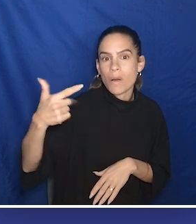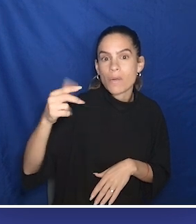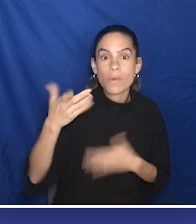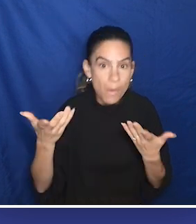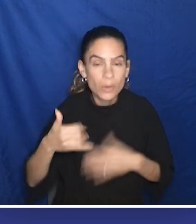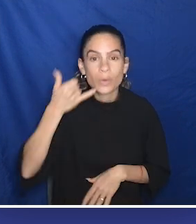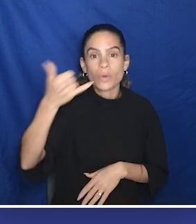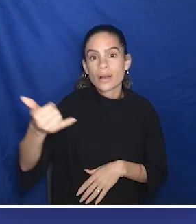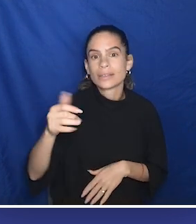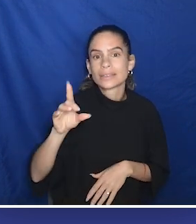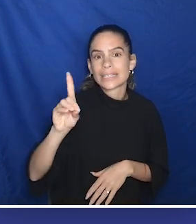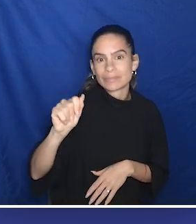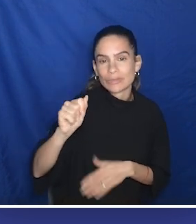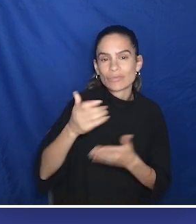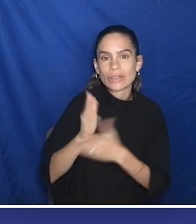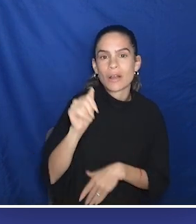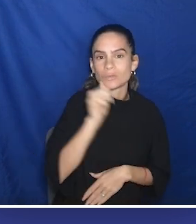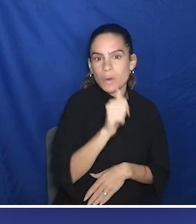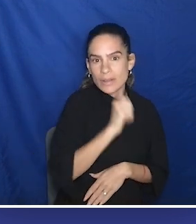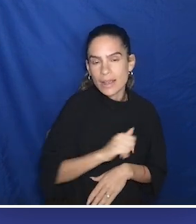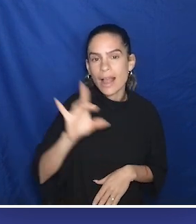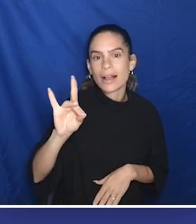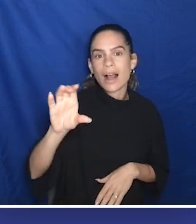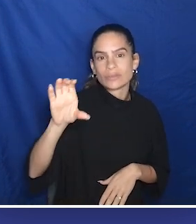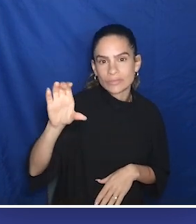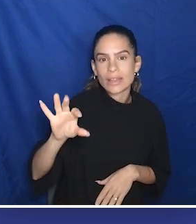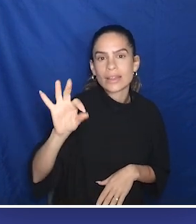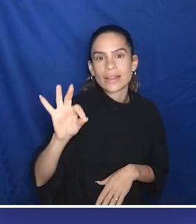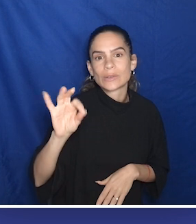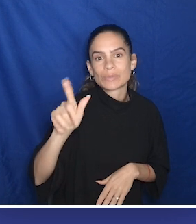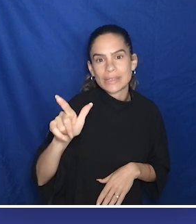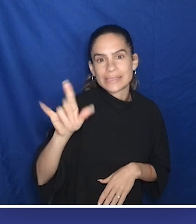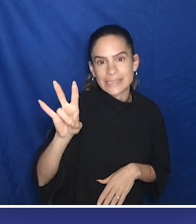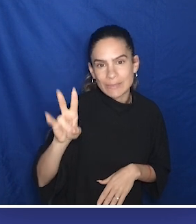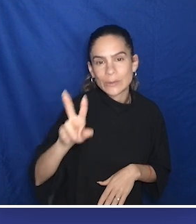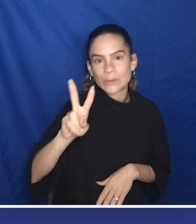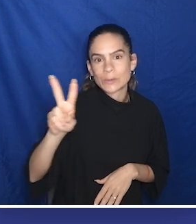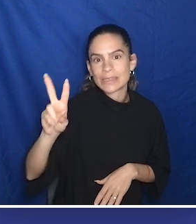disabilityrightsaz.org or call Disability Rights Arizona at